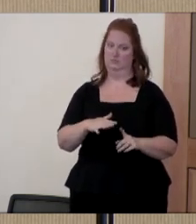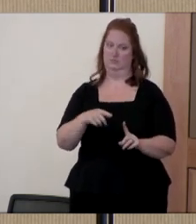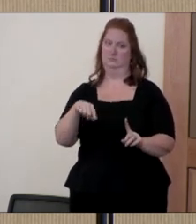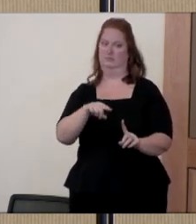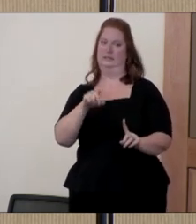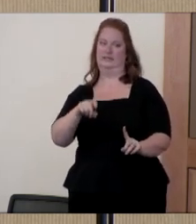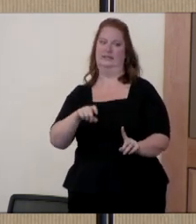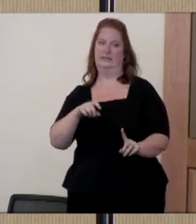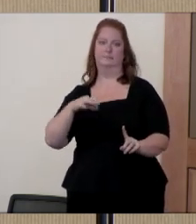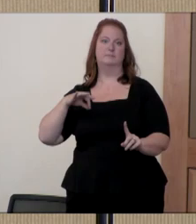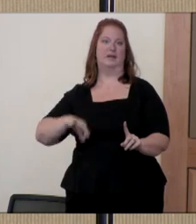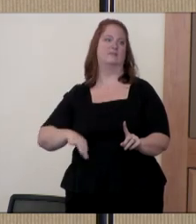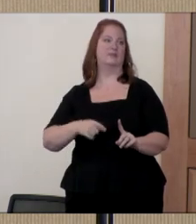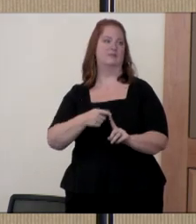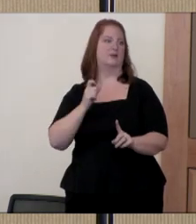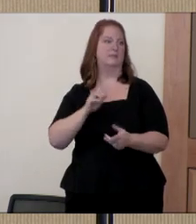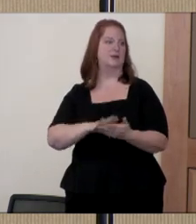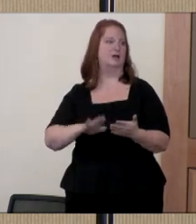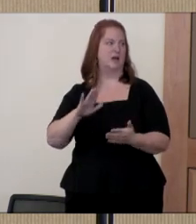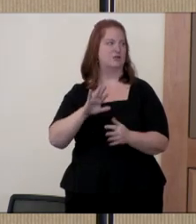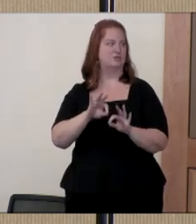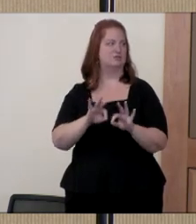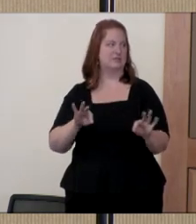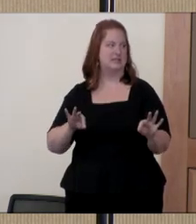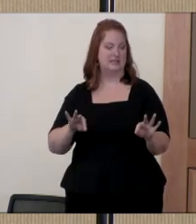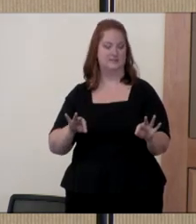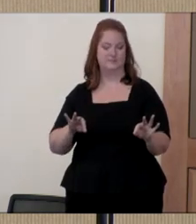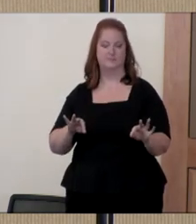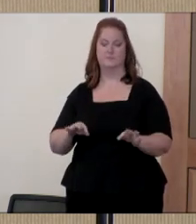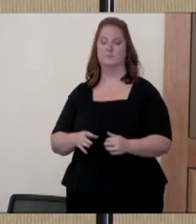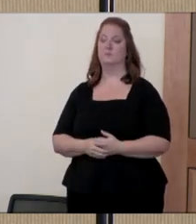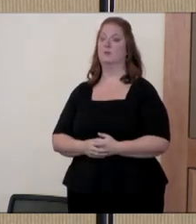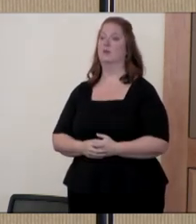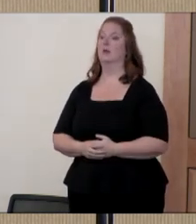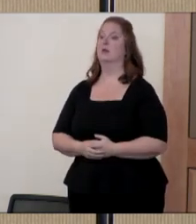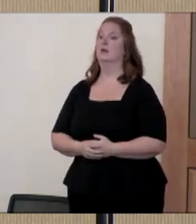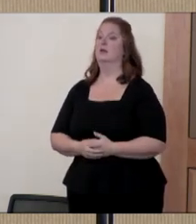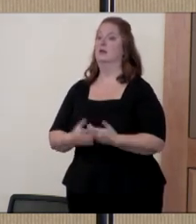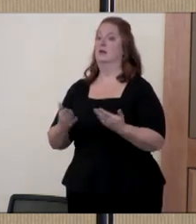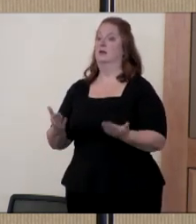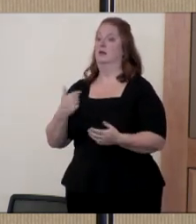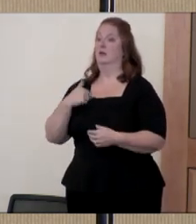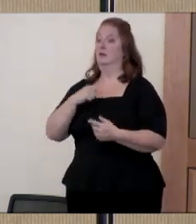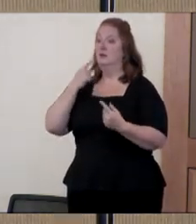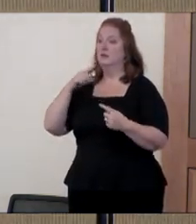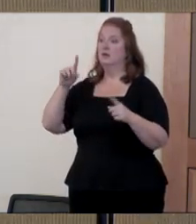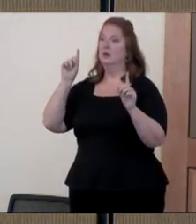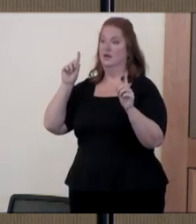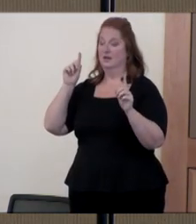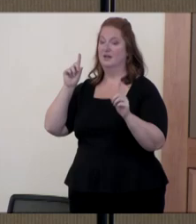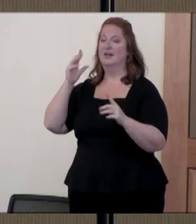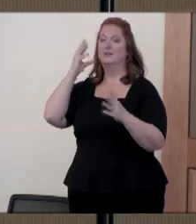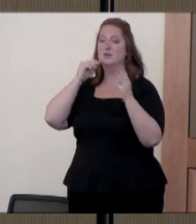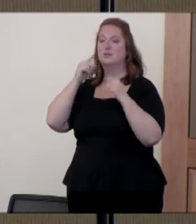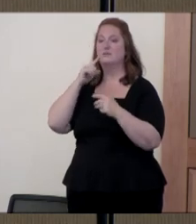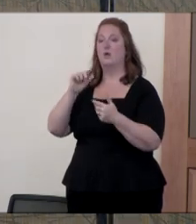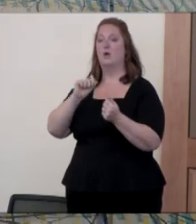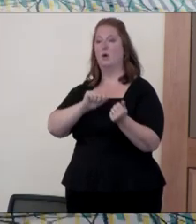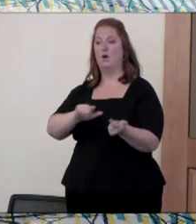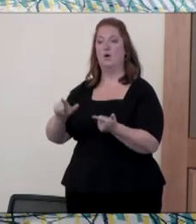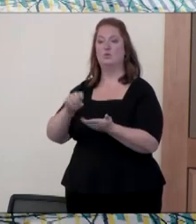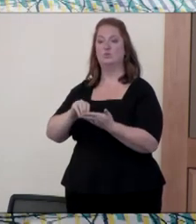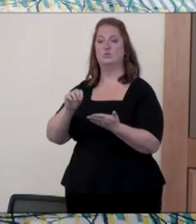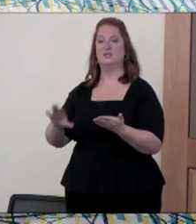most from a college degree. At VCU, we continue to focus on the outcomes and experiences of every student on their way